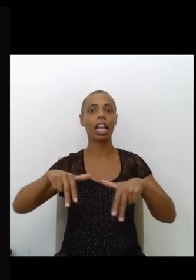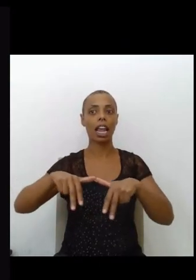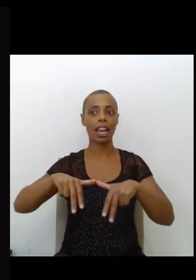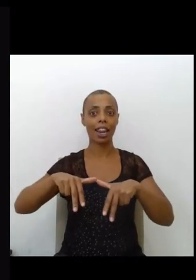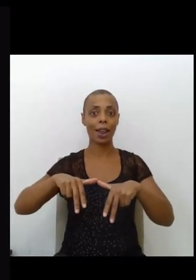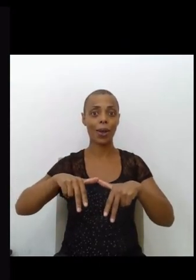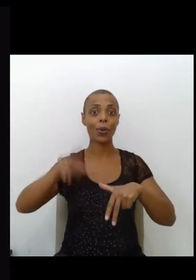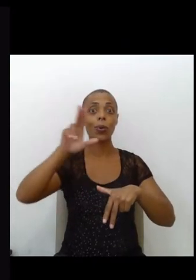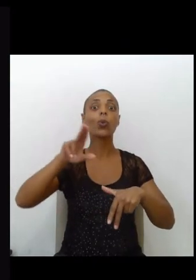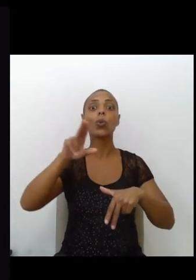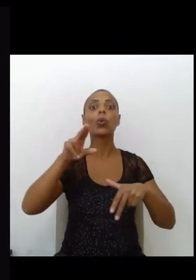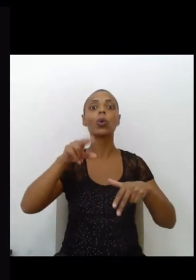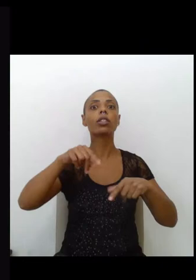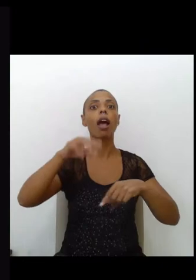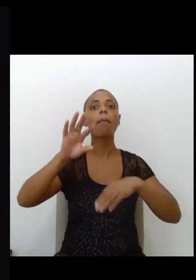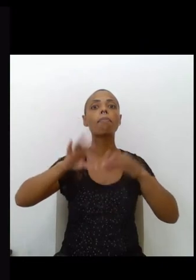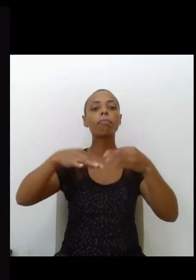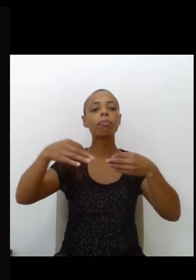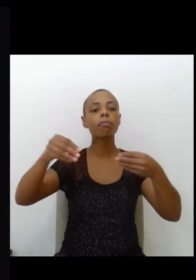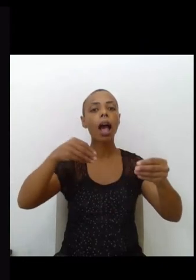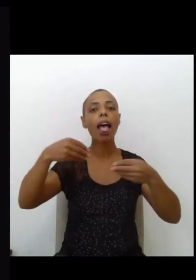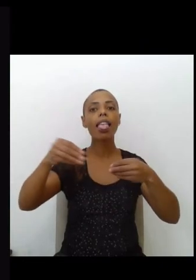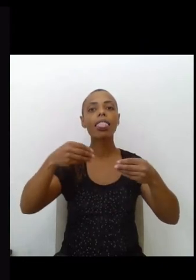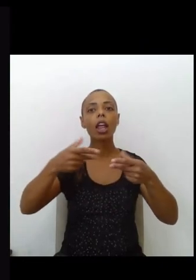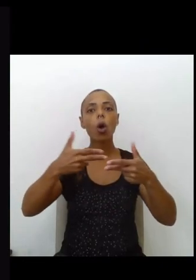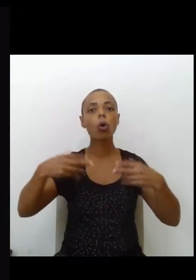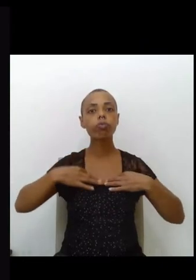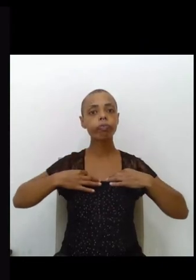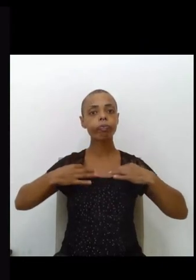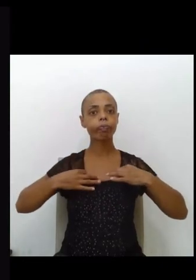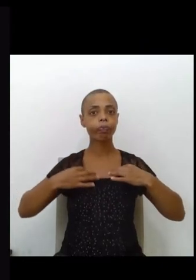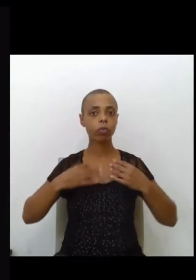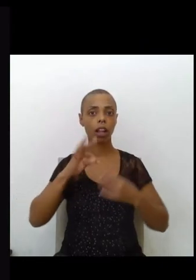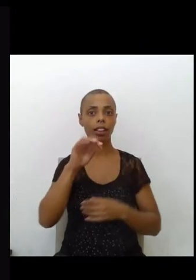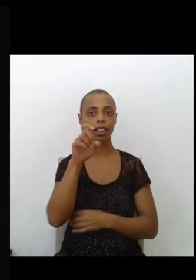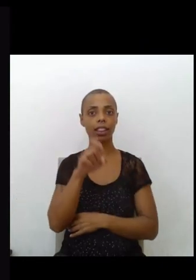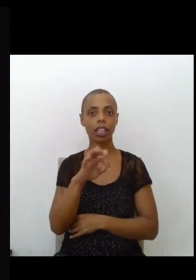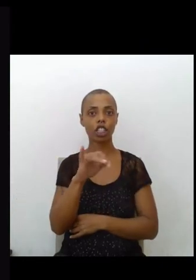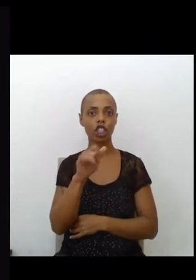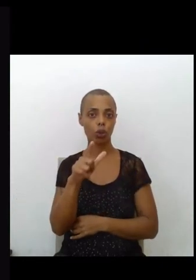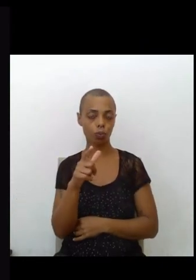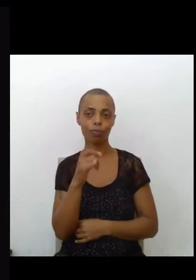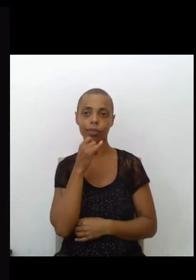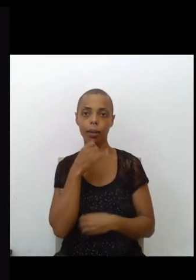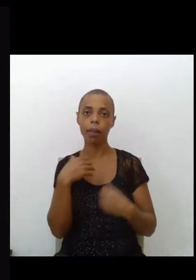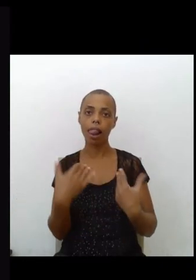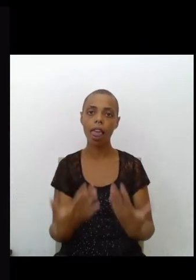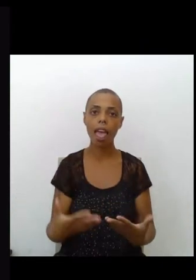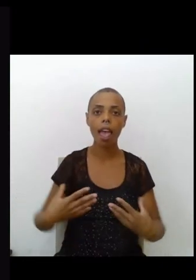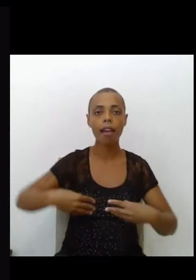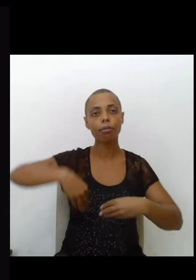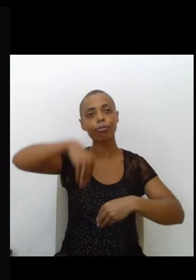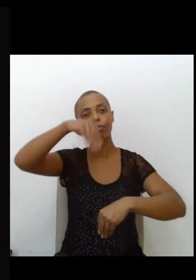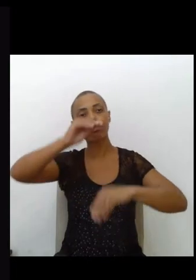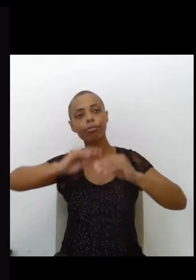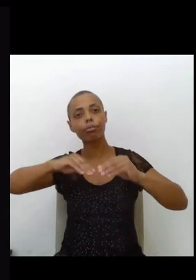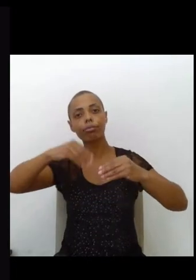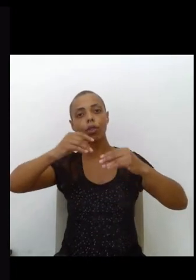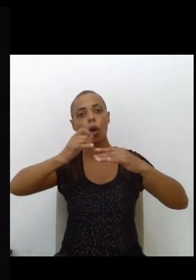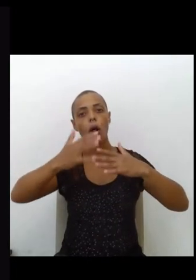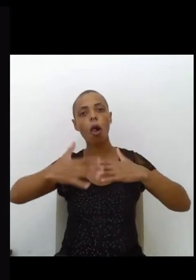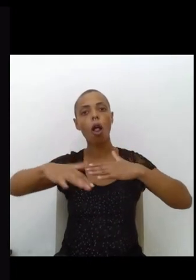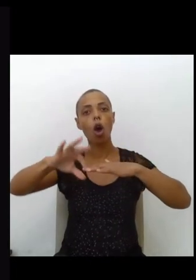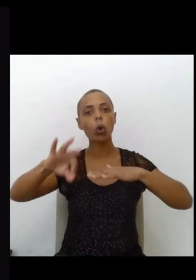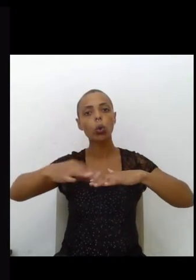using free flow free flowing and light materials stitched together with rubber